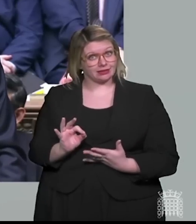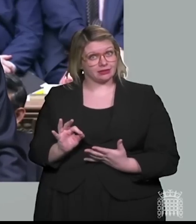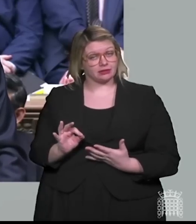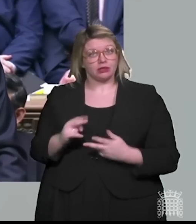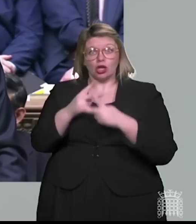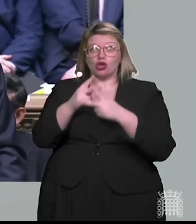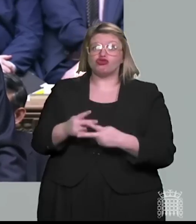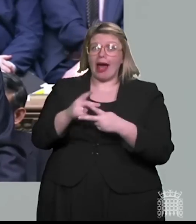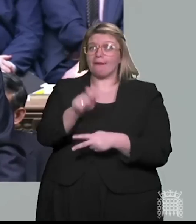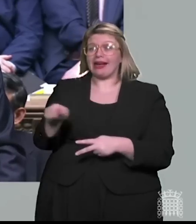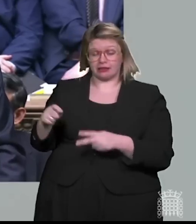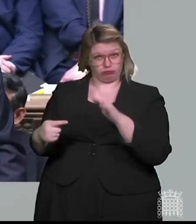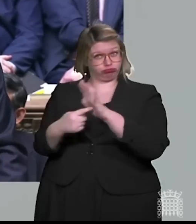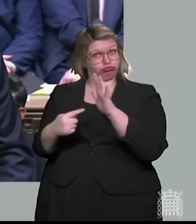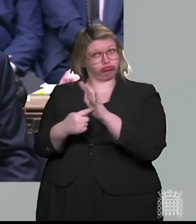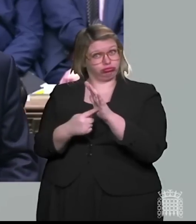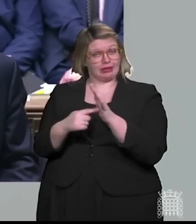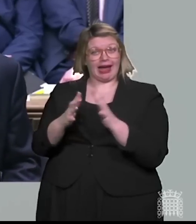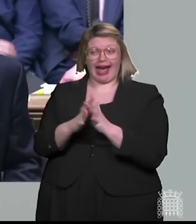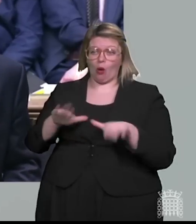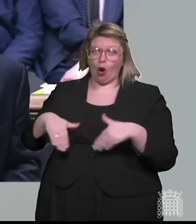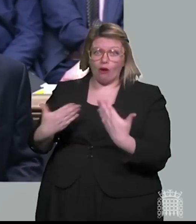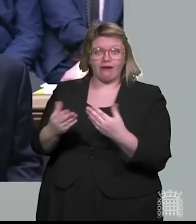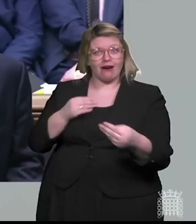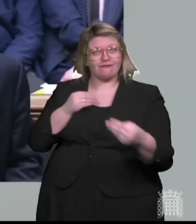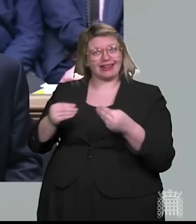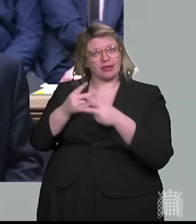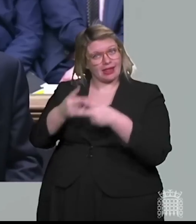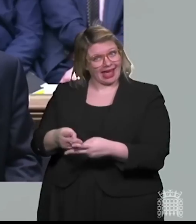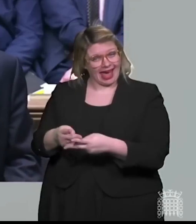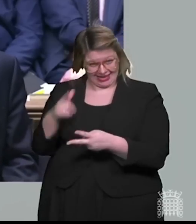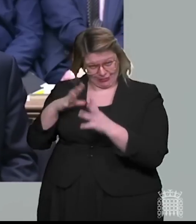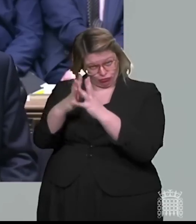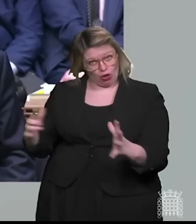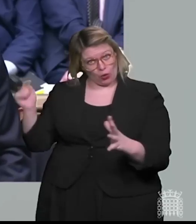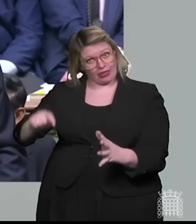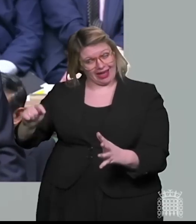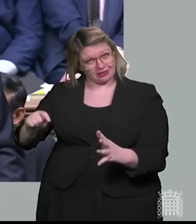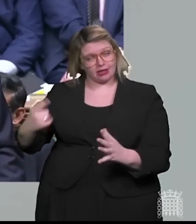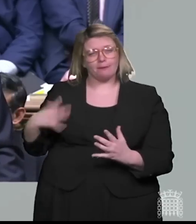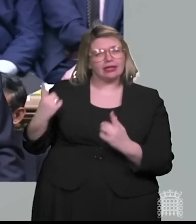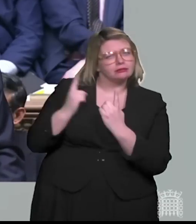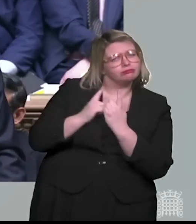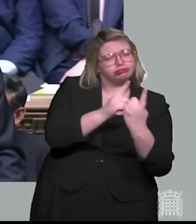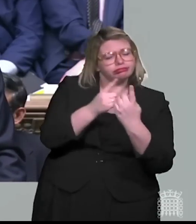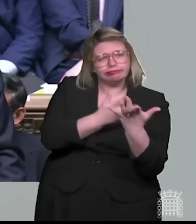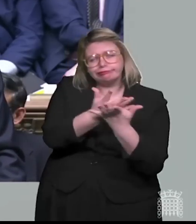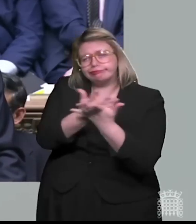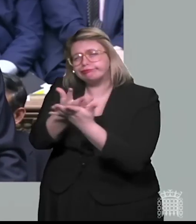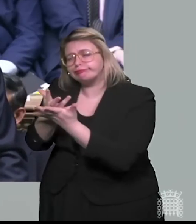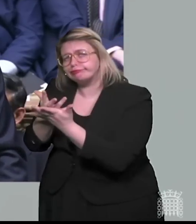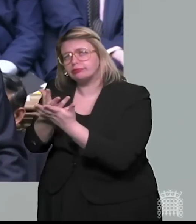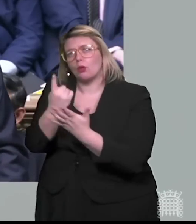a vital way to deliver affordable and flexible care, and we need more of them. So I've listened to representations from my honourable friend